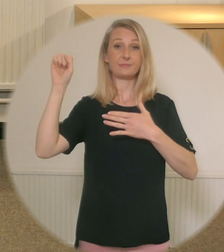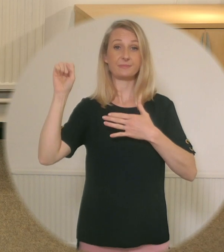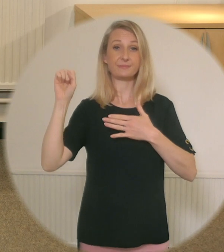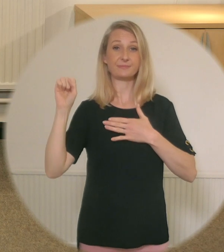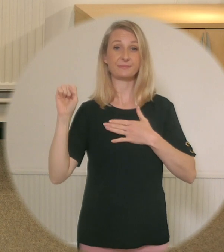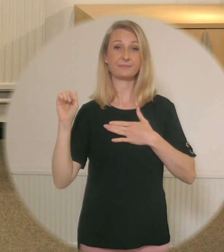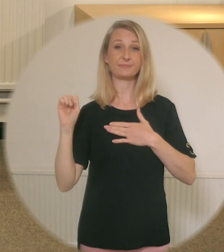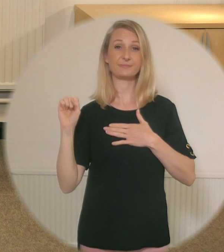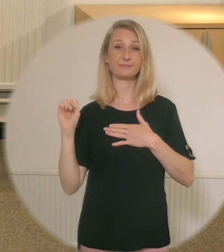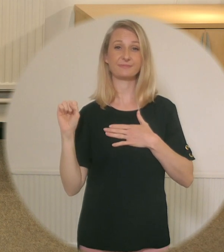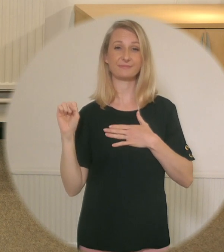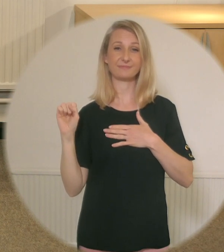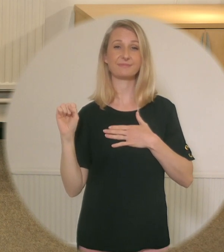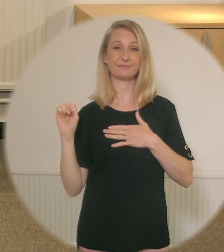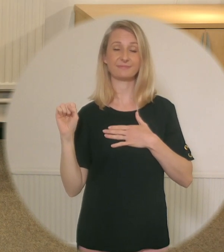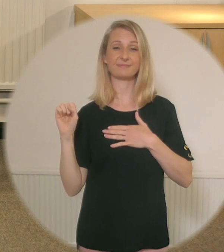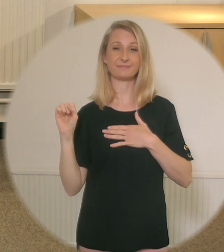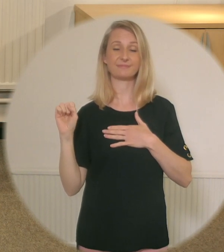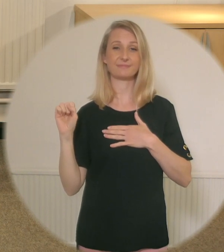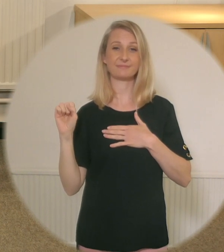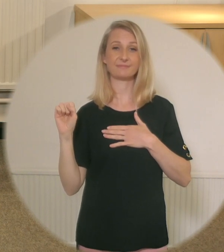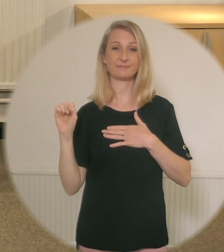Exhale, lowering the heels down.